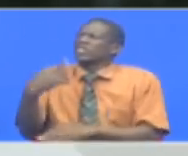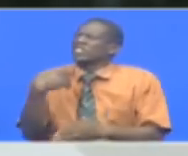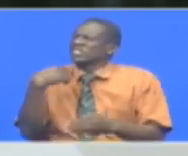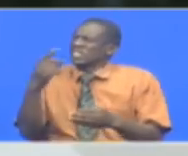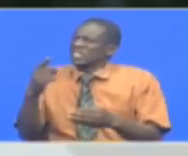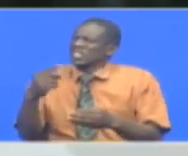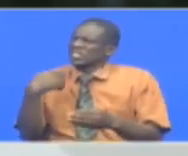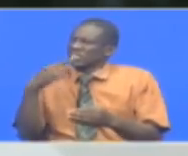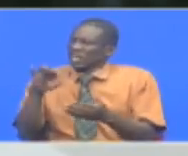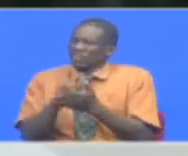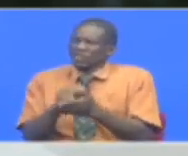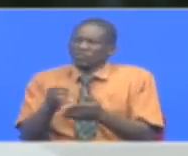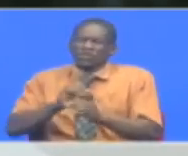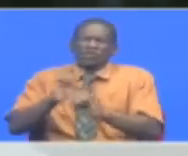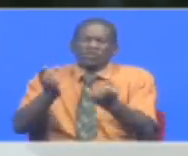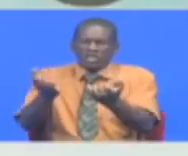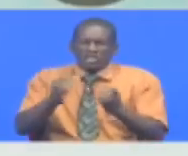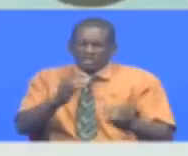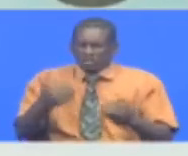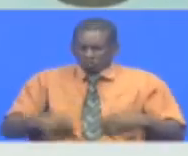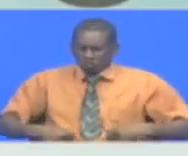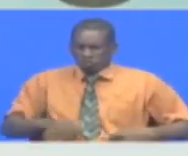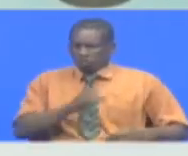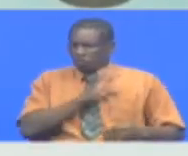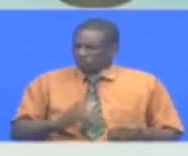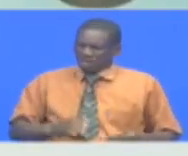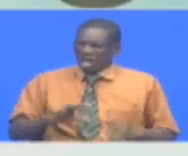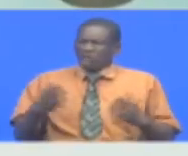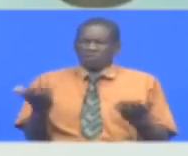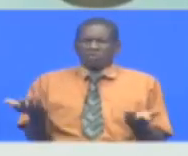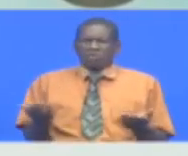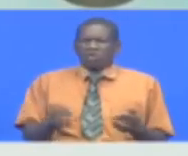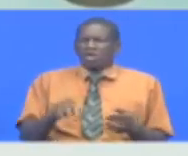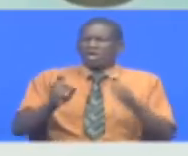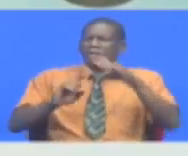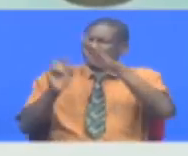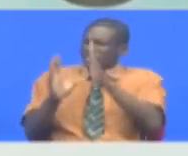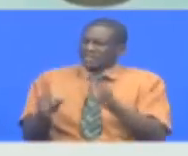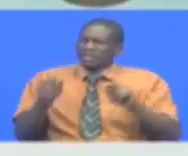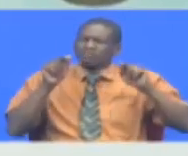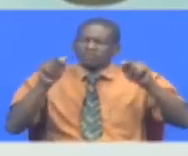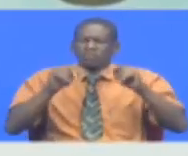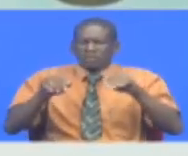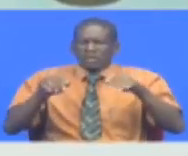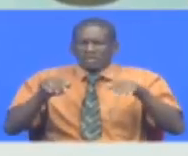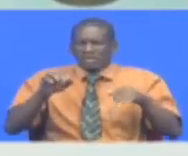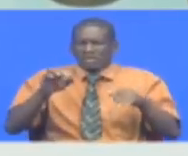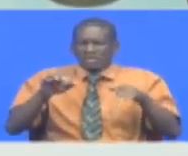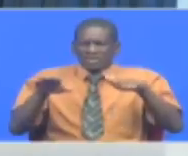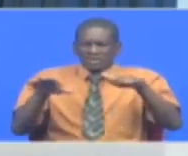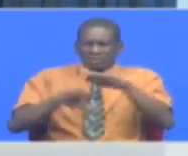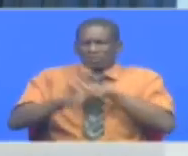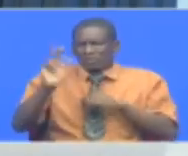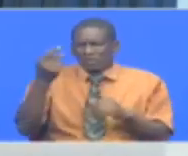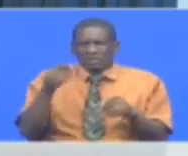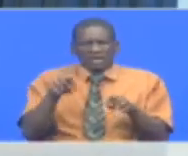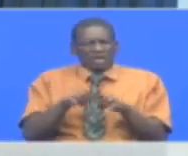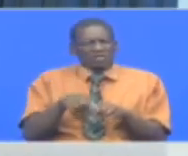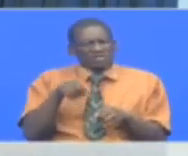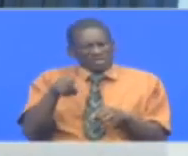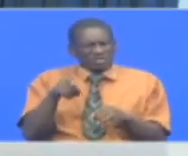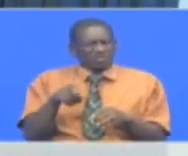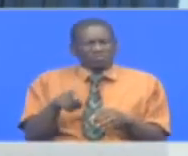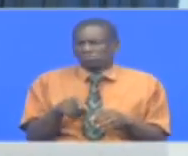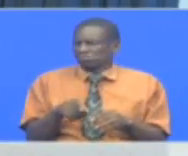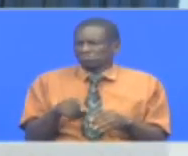more control, more charge of their lives? Musheru accusing the DP of being a sheep in wolf's skin. Remember that not